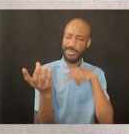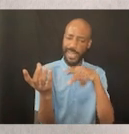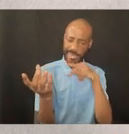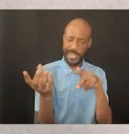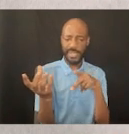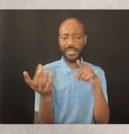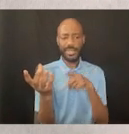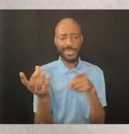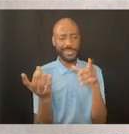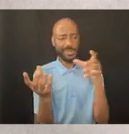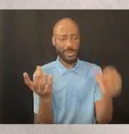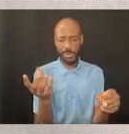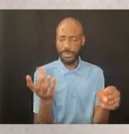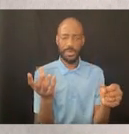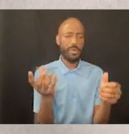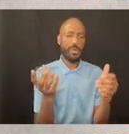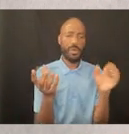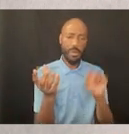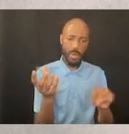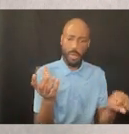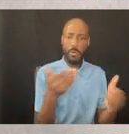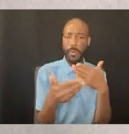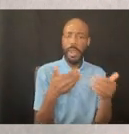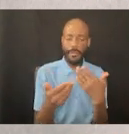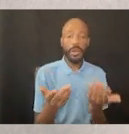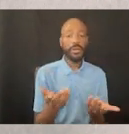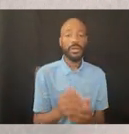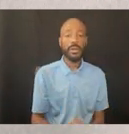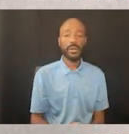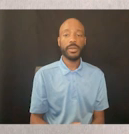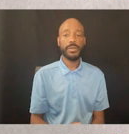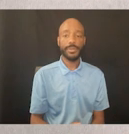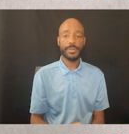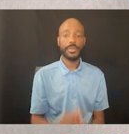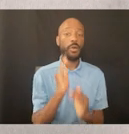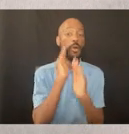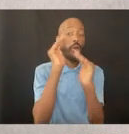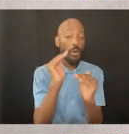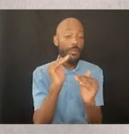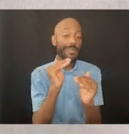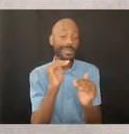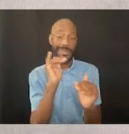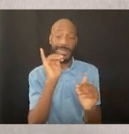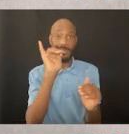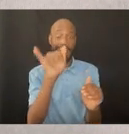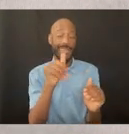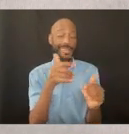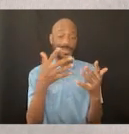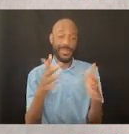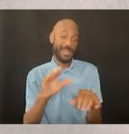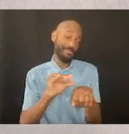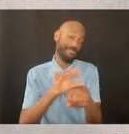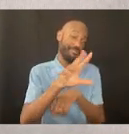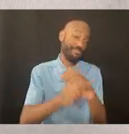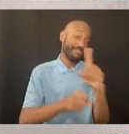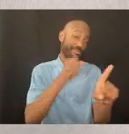disposable, whatever? You know, so it's just that hopefully it has made some impact